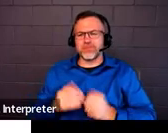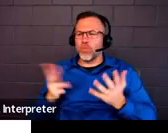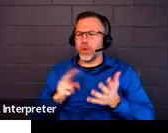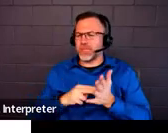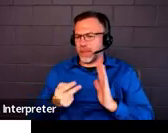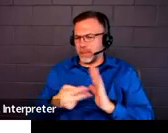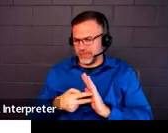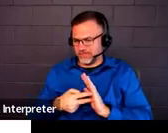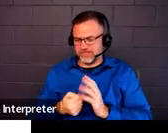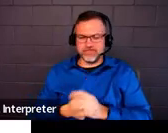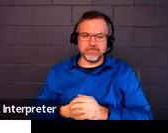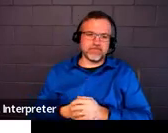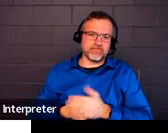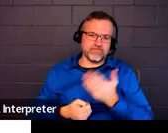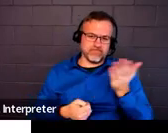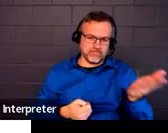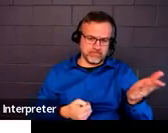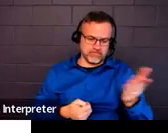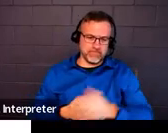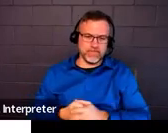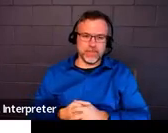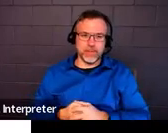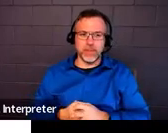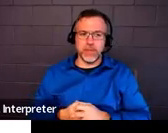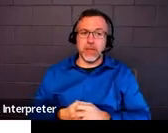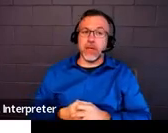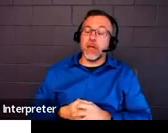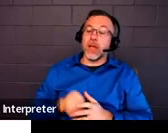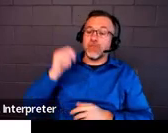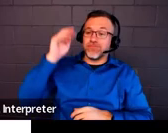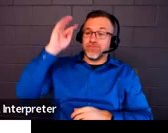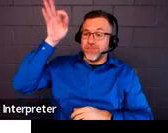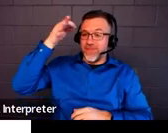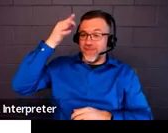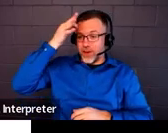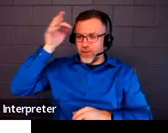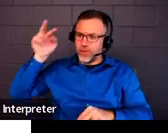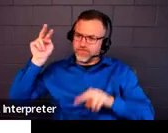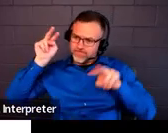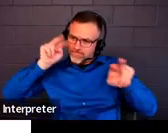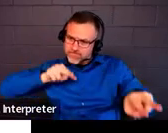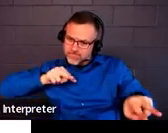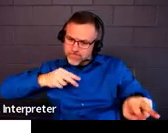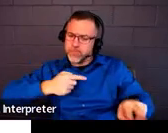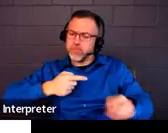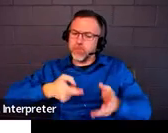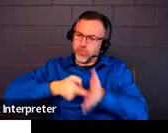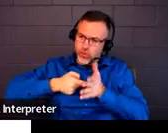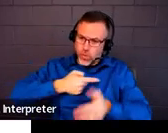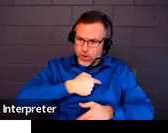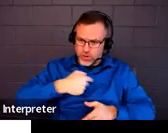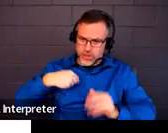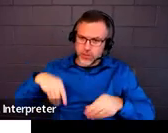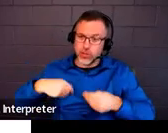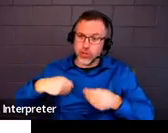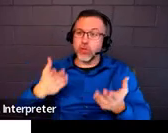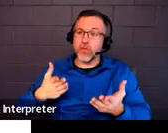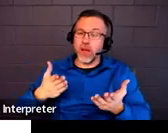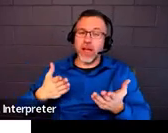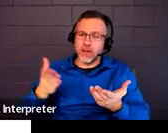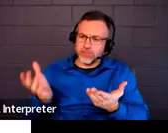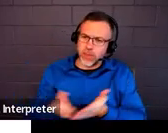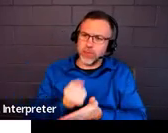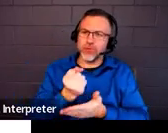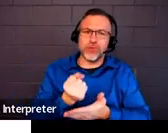So we are federally required to provide the opportunity for all students,